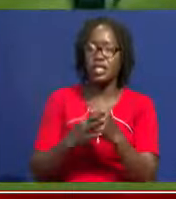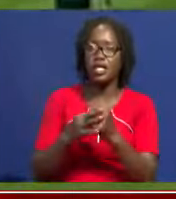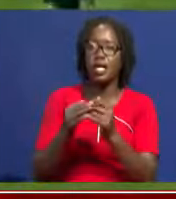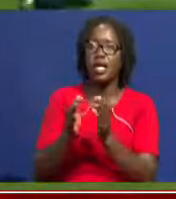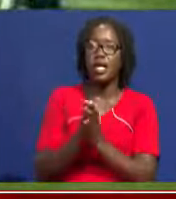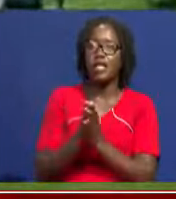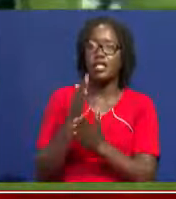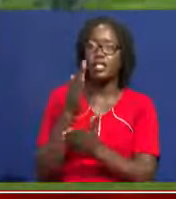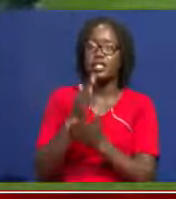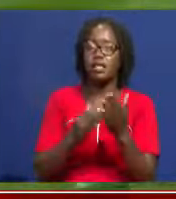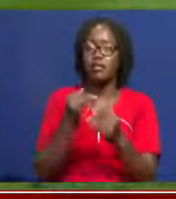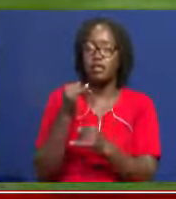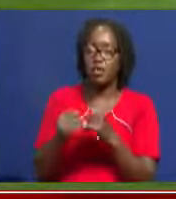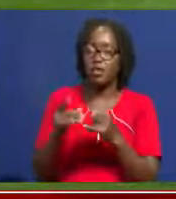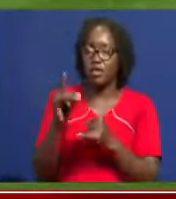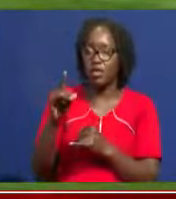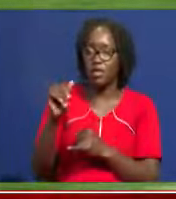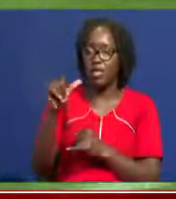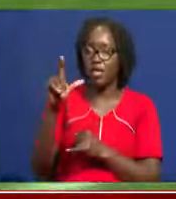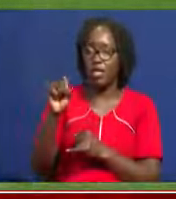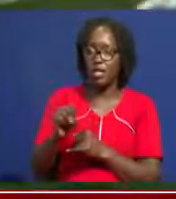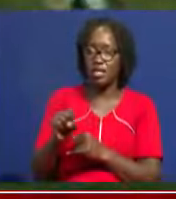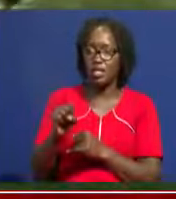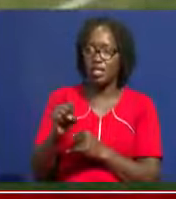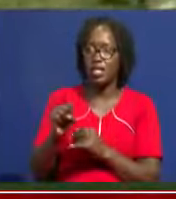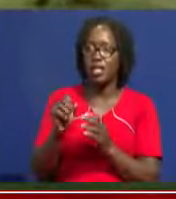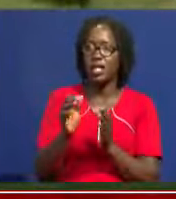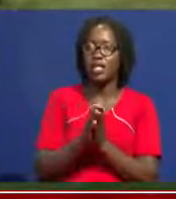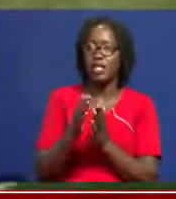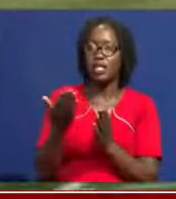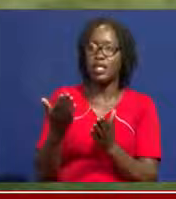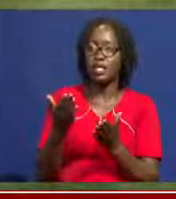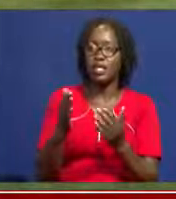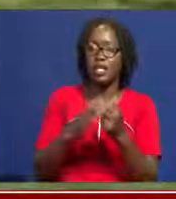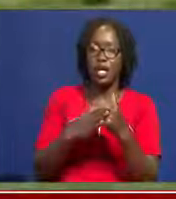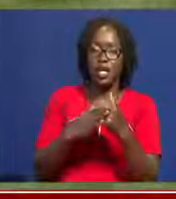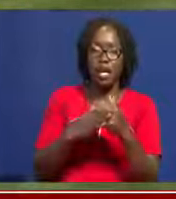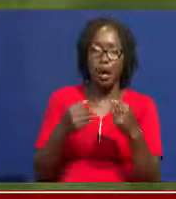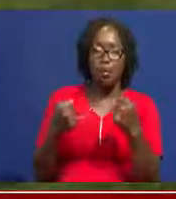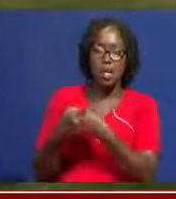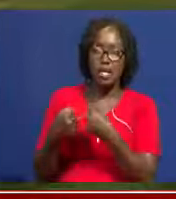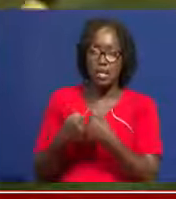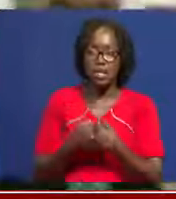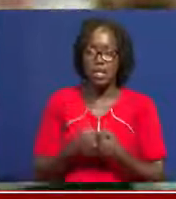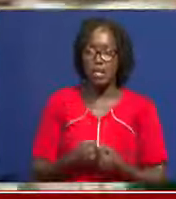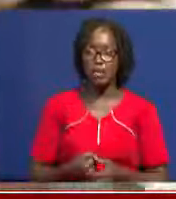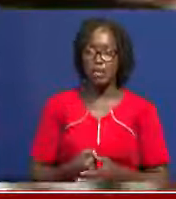semifinals will be in Dallas and Atlanta. Dallas will host a record nine matches.